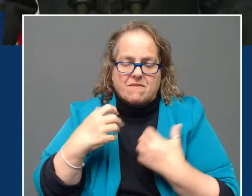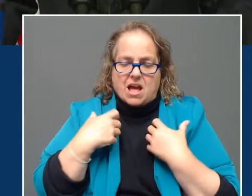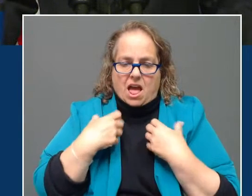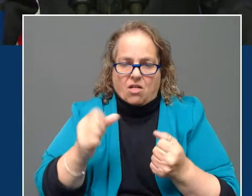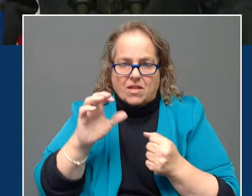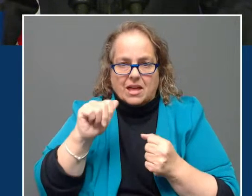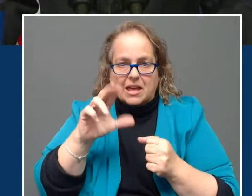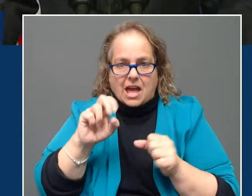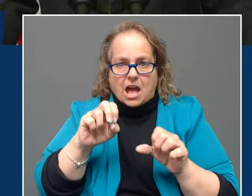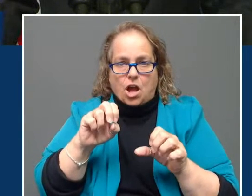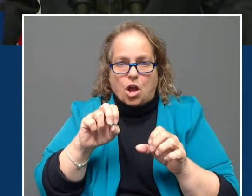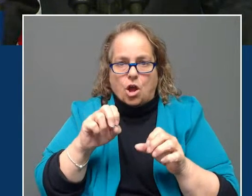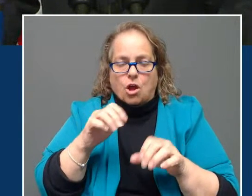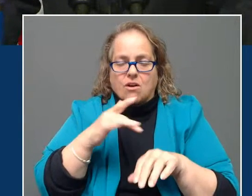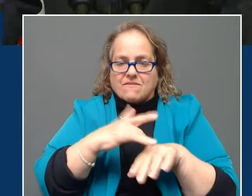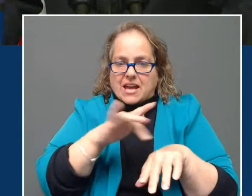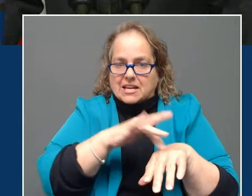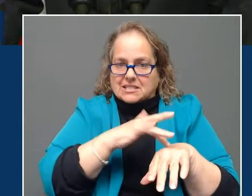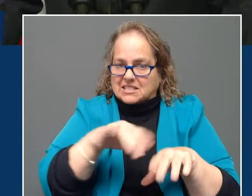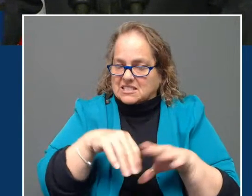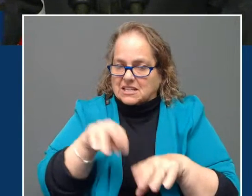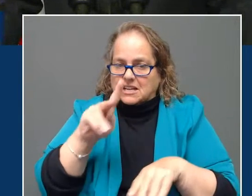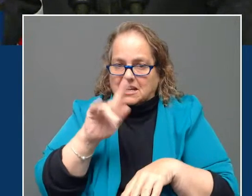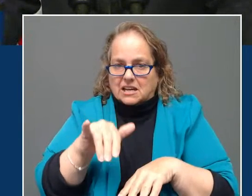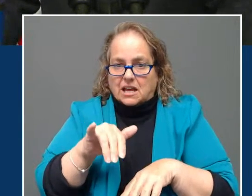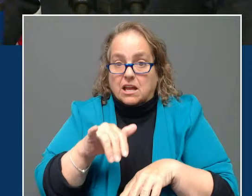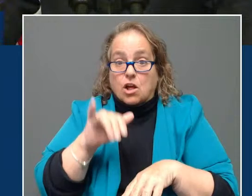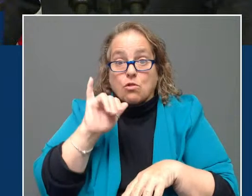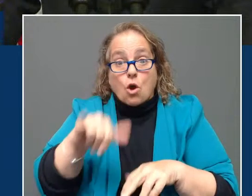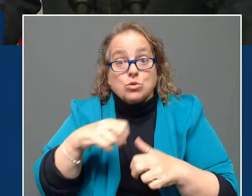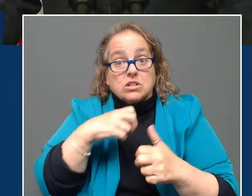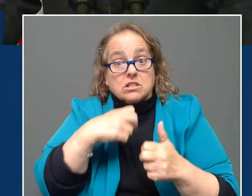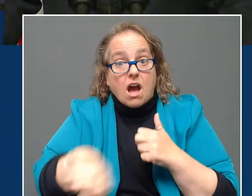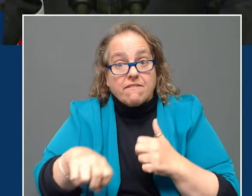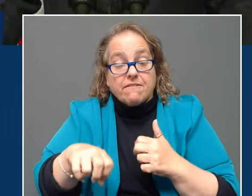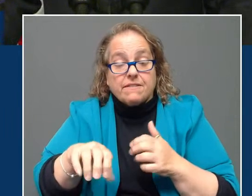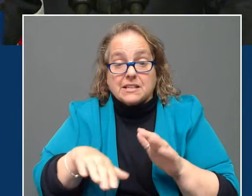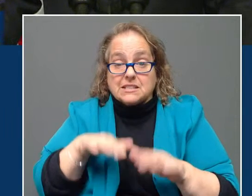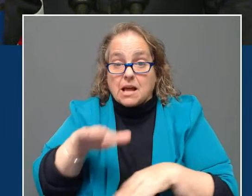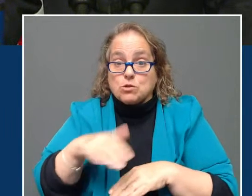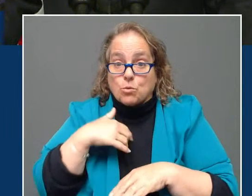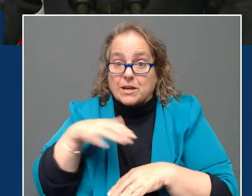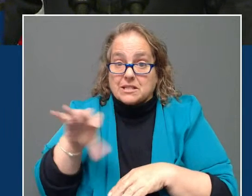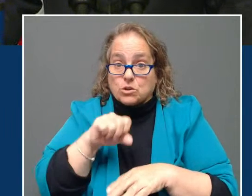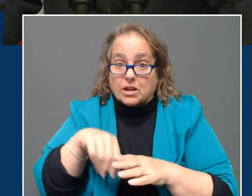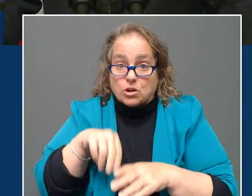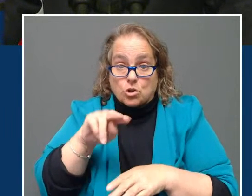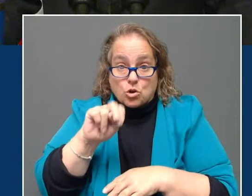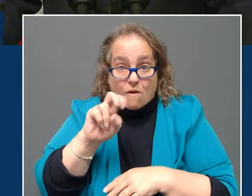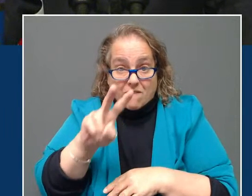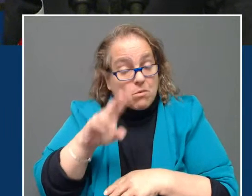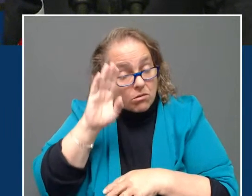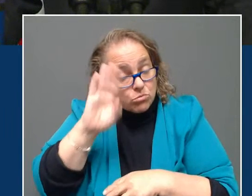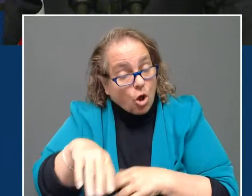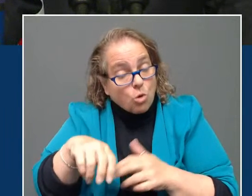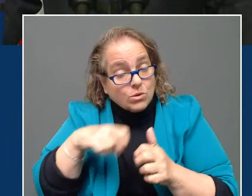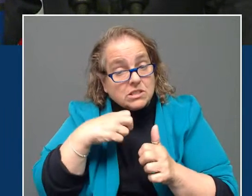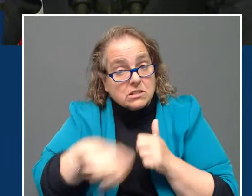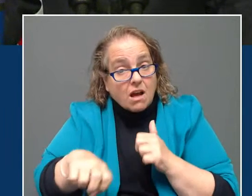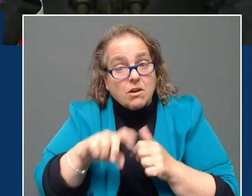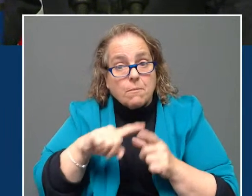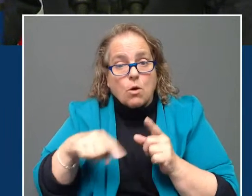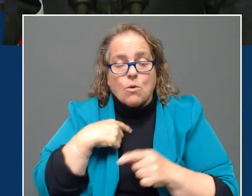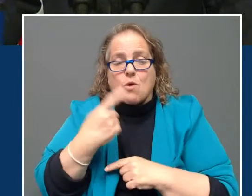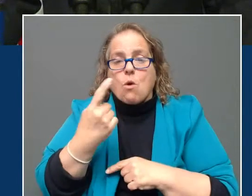Those tough steps we took in November, and I know they were tough, meant that we're one of the only states in the nation that